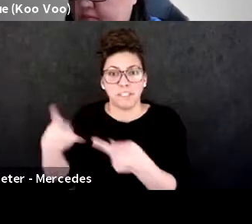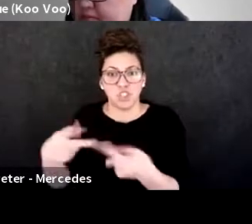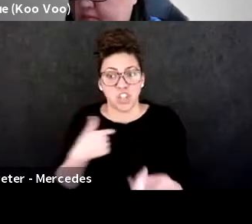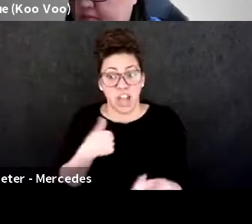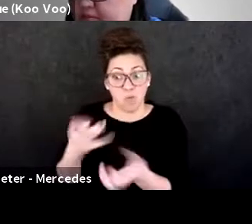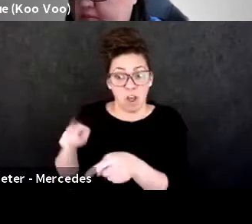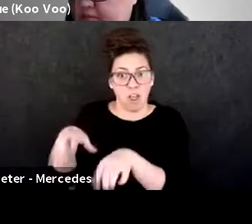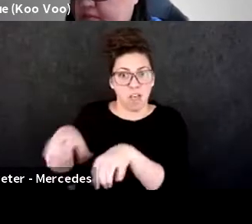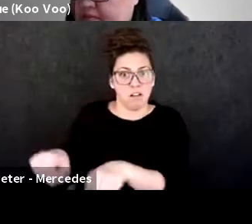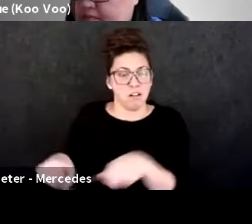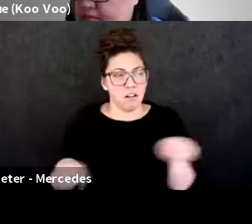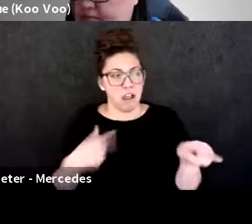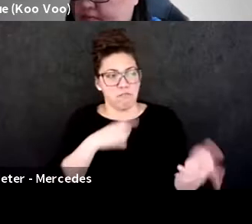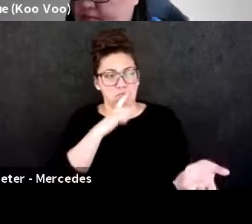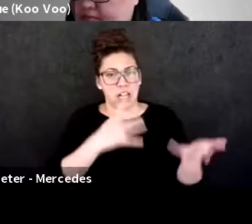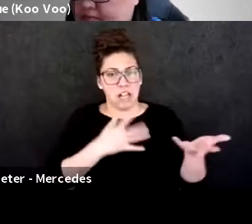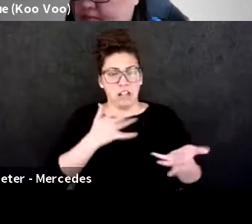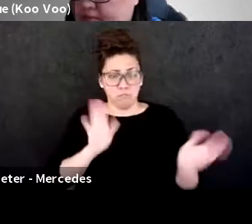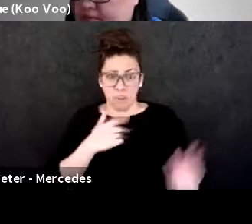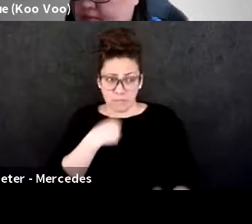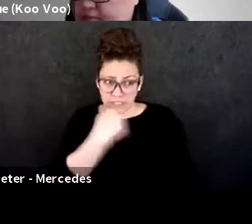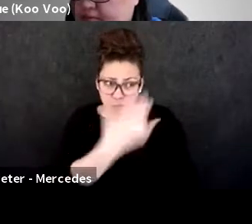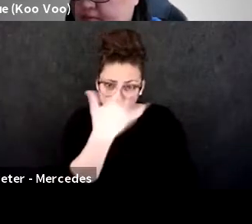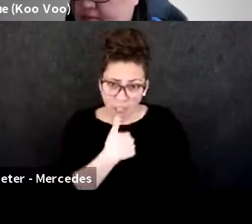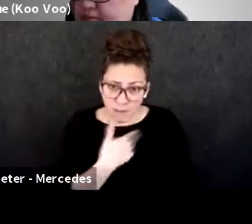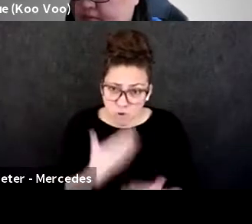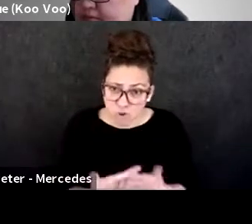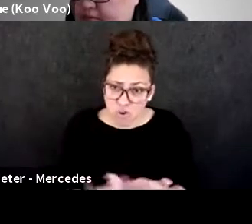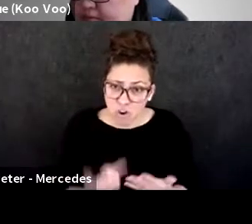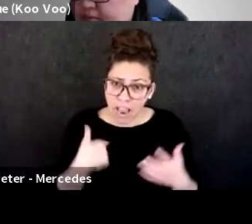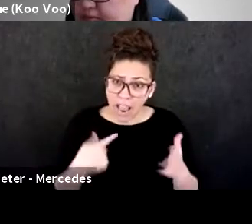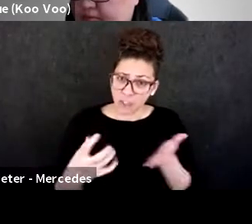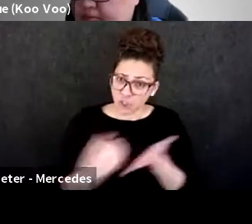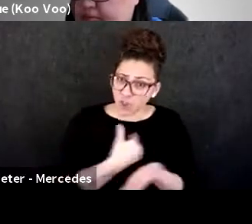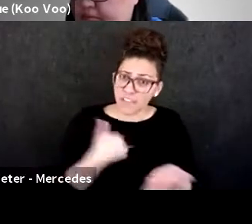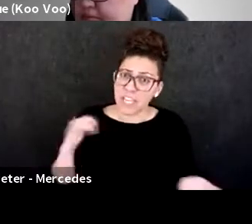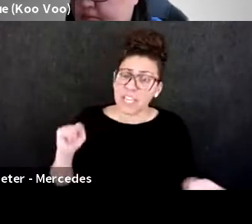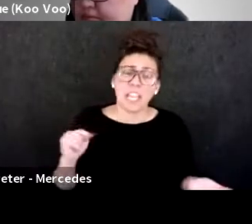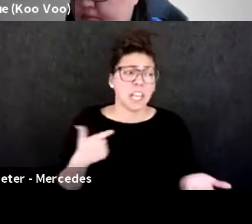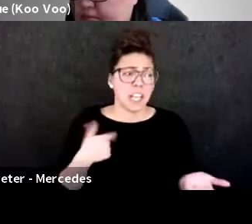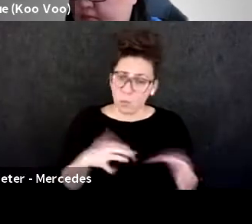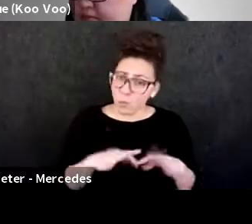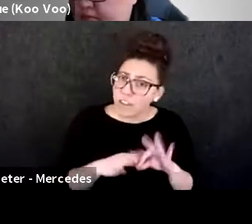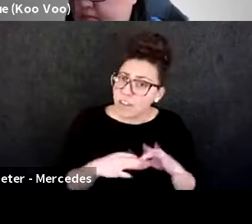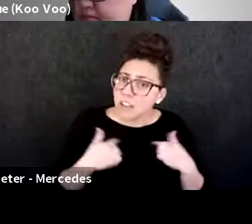I'm going to try to tell them why I'm the person and what I've done. So I think just being comfortable with